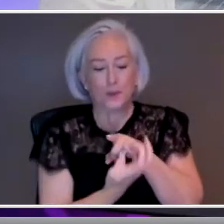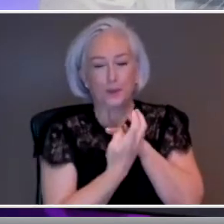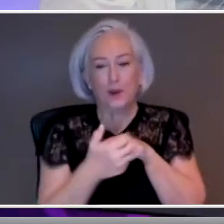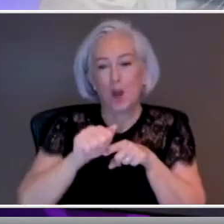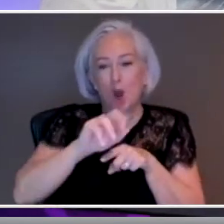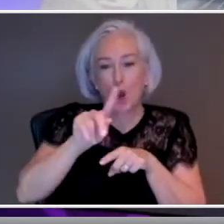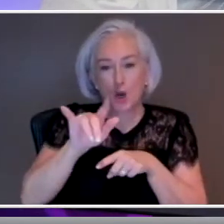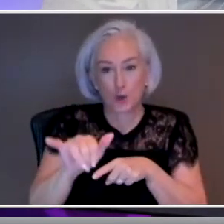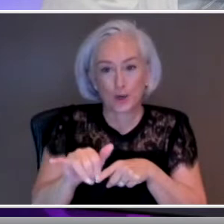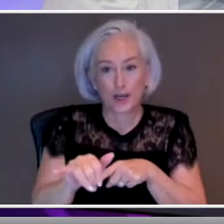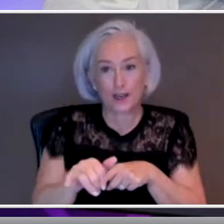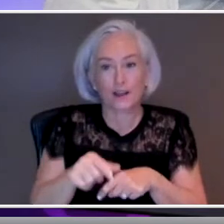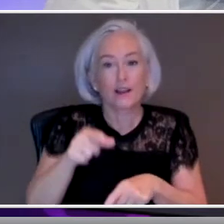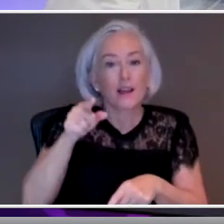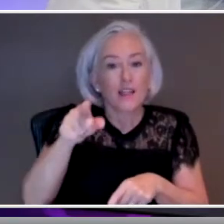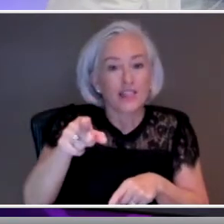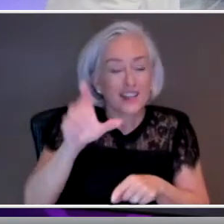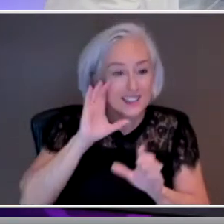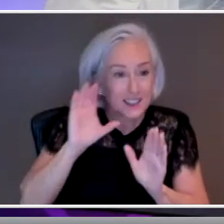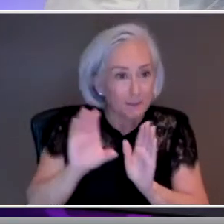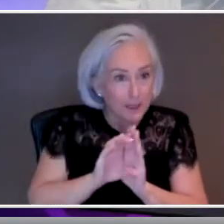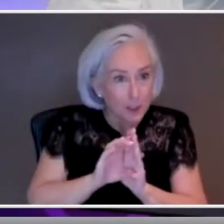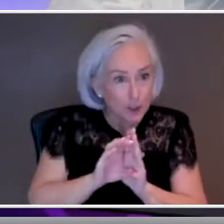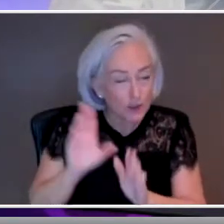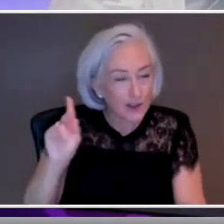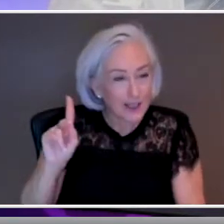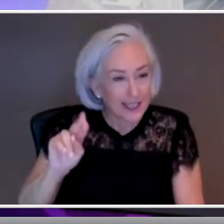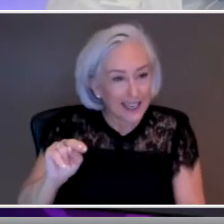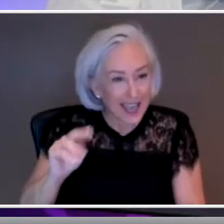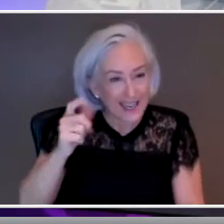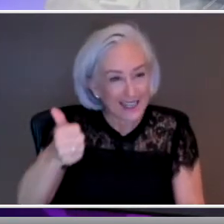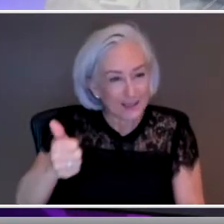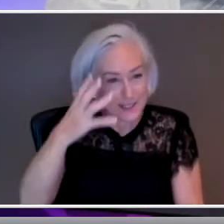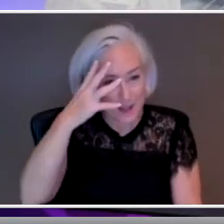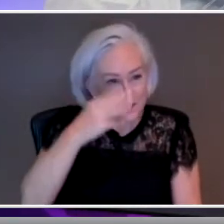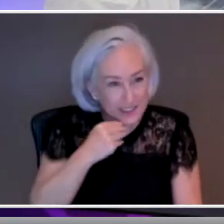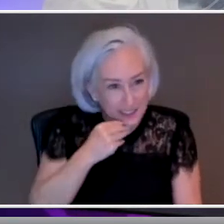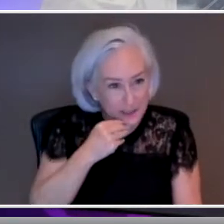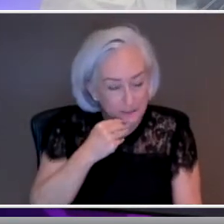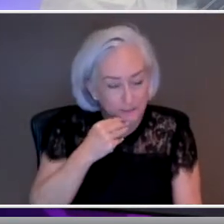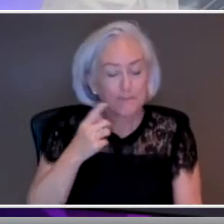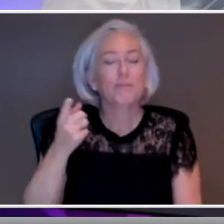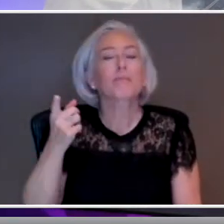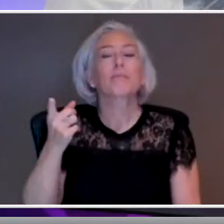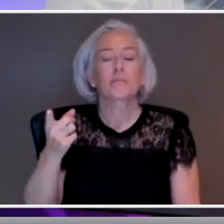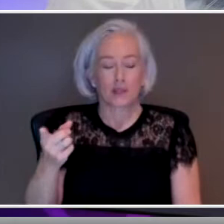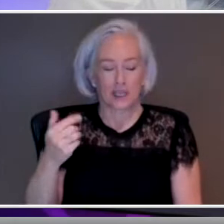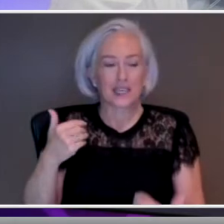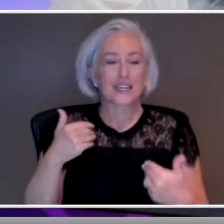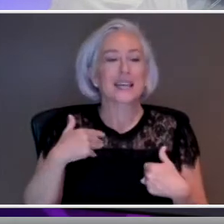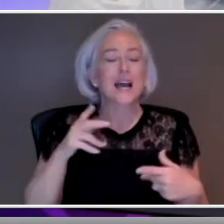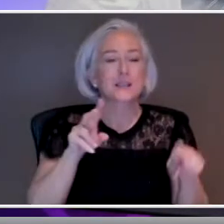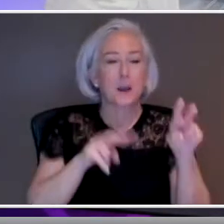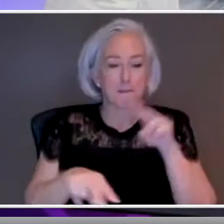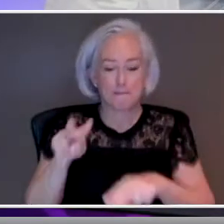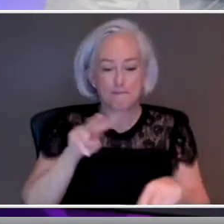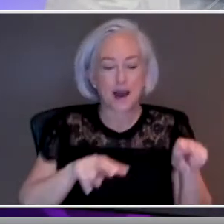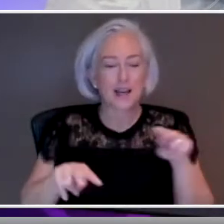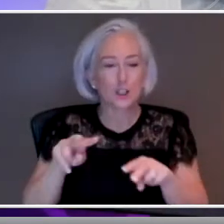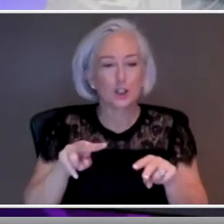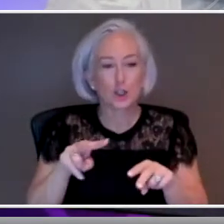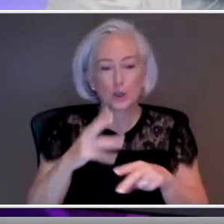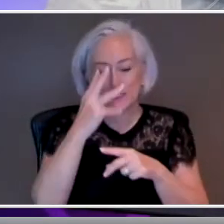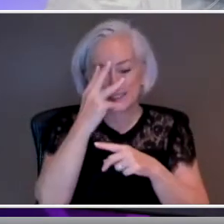taken, is Ken asleep? He has something called moderate sedation usually, so it's kind of like twilight. So like when you have your wisdom